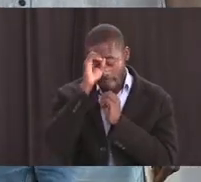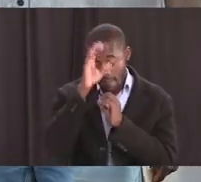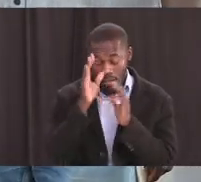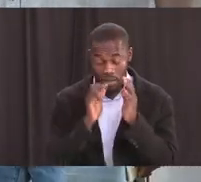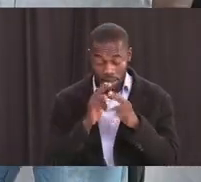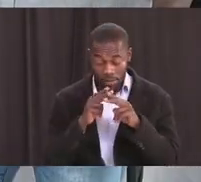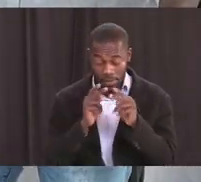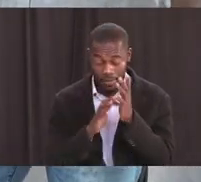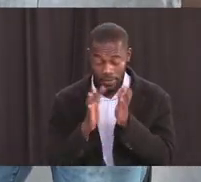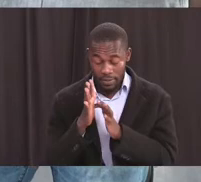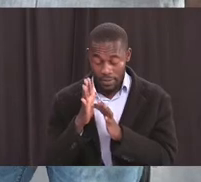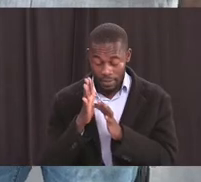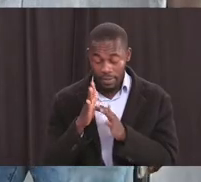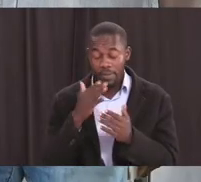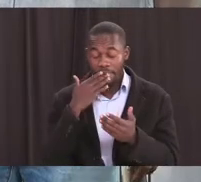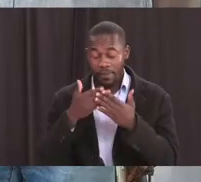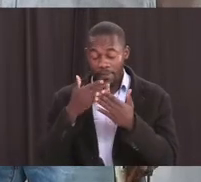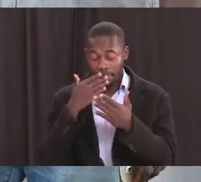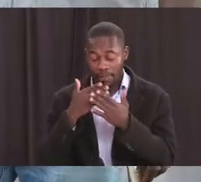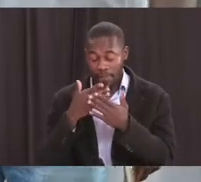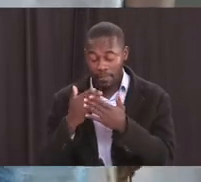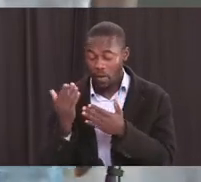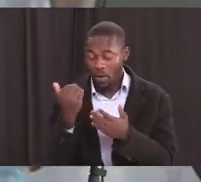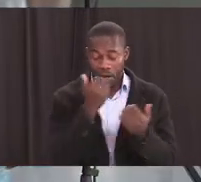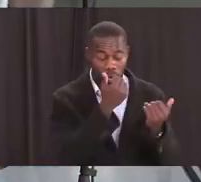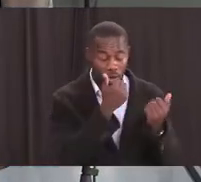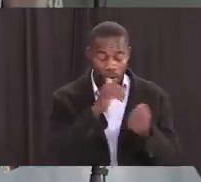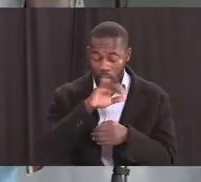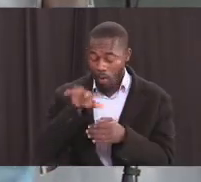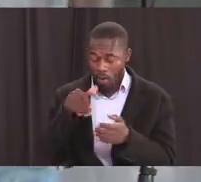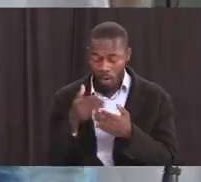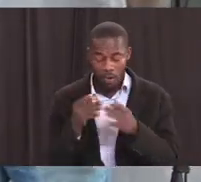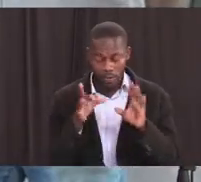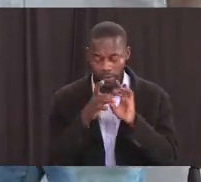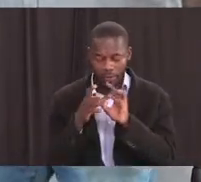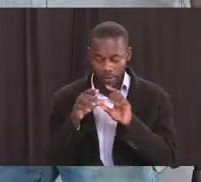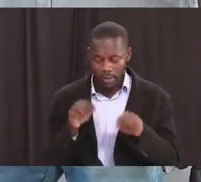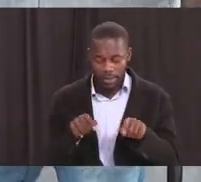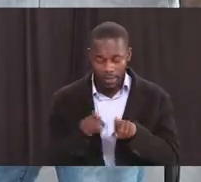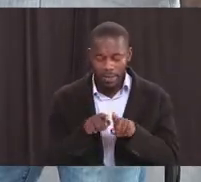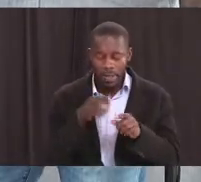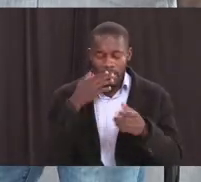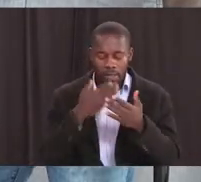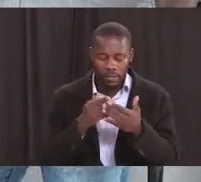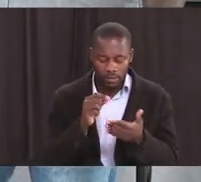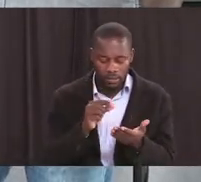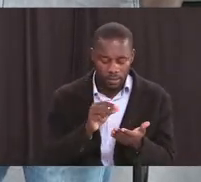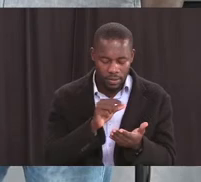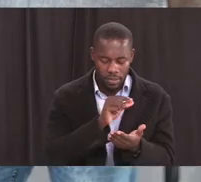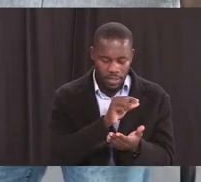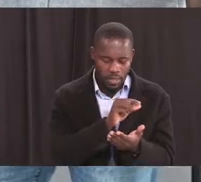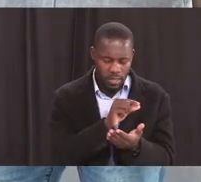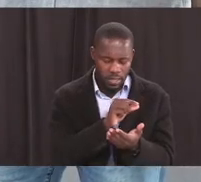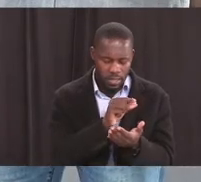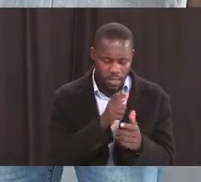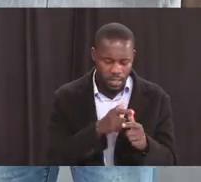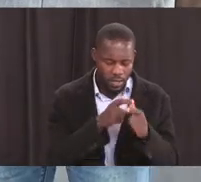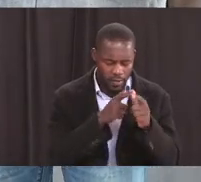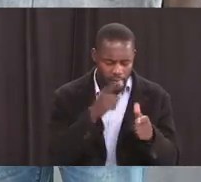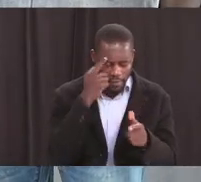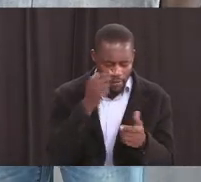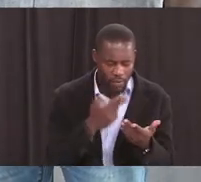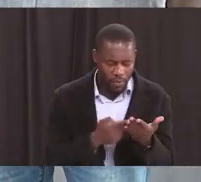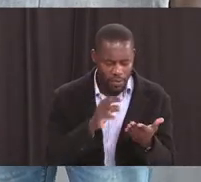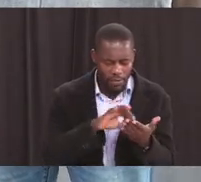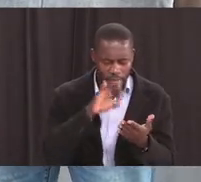us together, for the gift of life, the gift of your Holy Spirit, Lord. And I pray, I acknowledge the presence